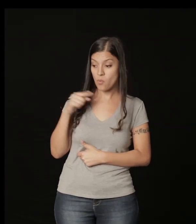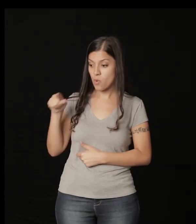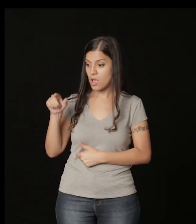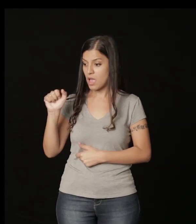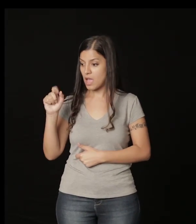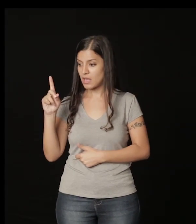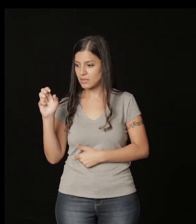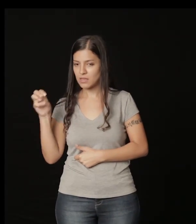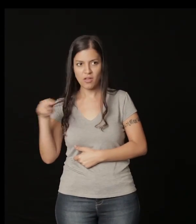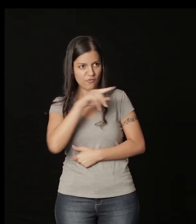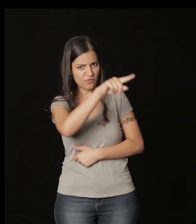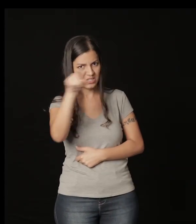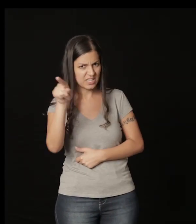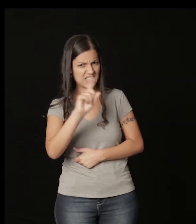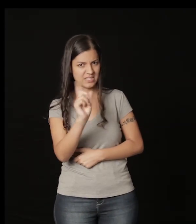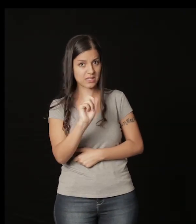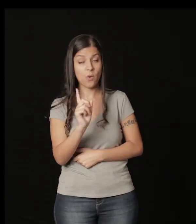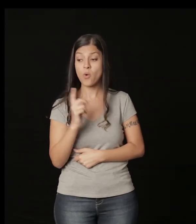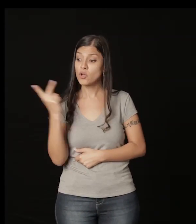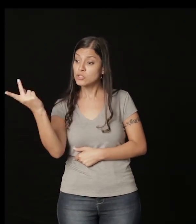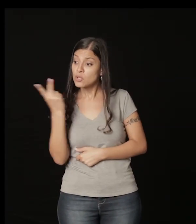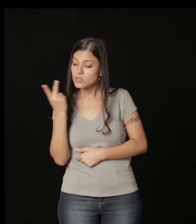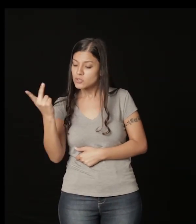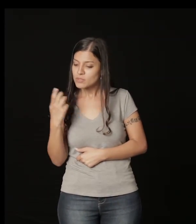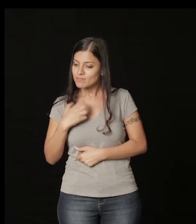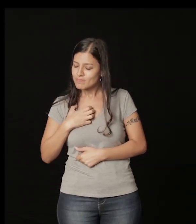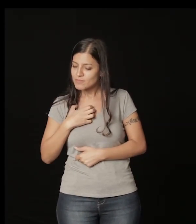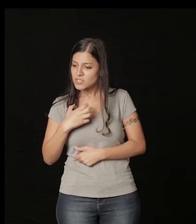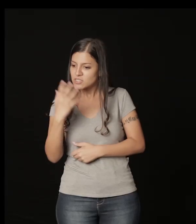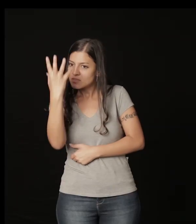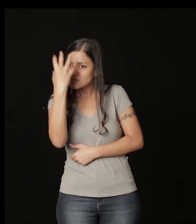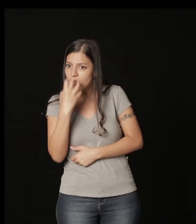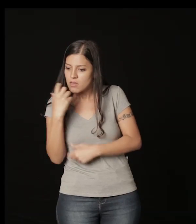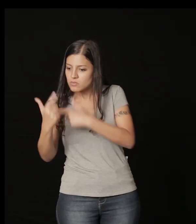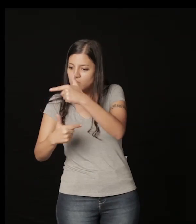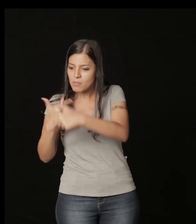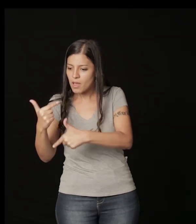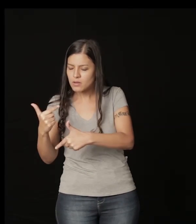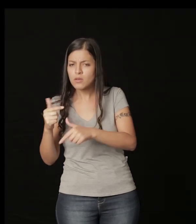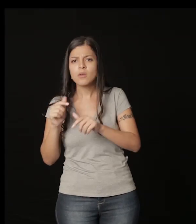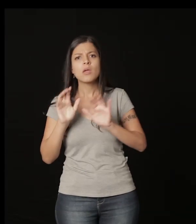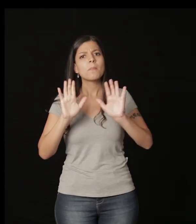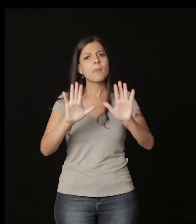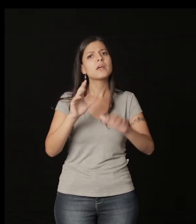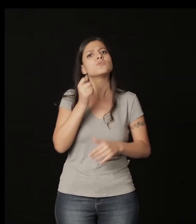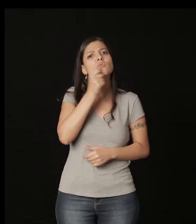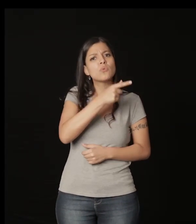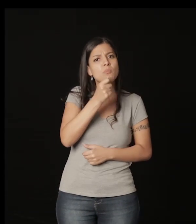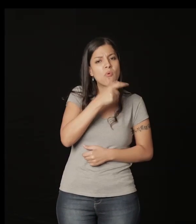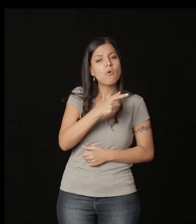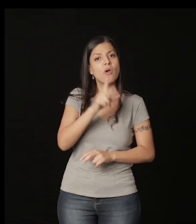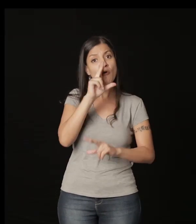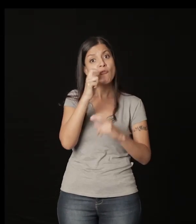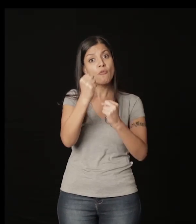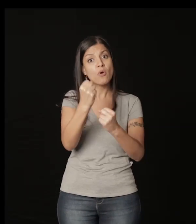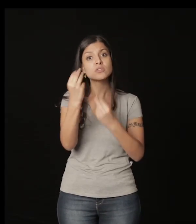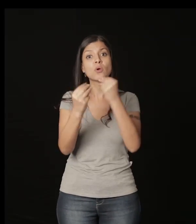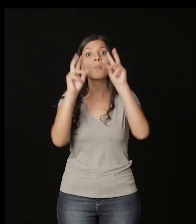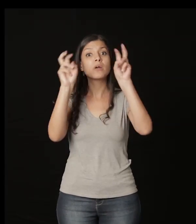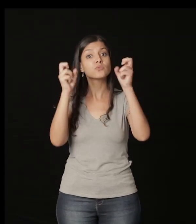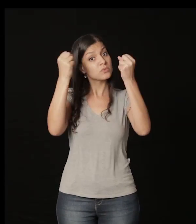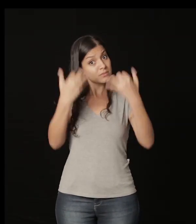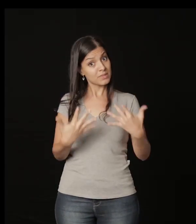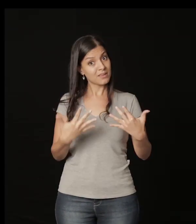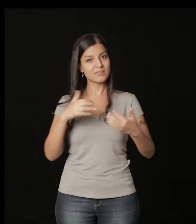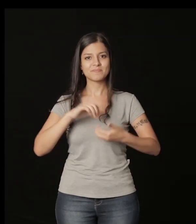you guys or the world. But we take ourselves a little seriously. And humor can be very powerful as a way